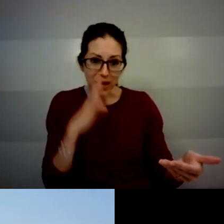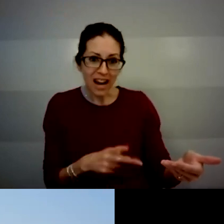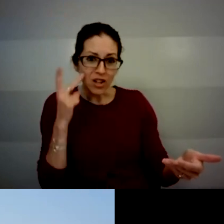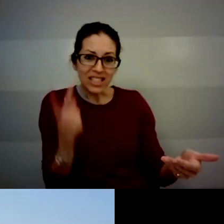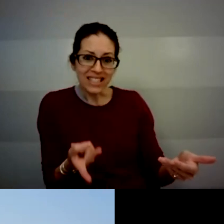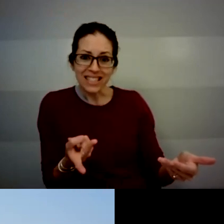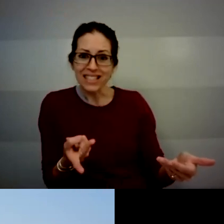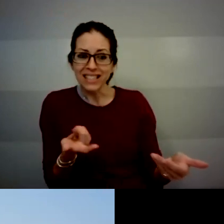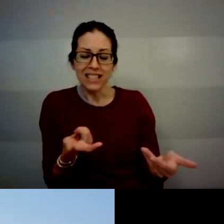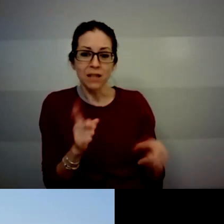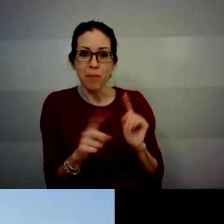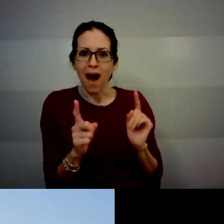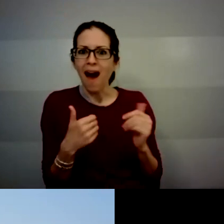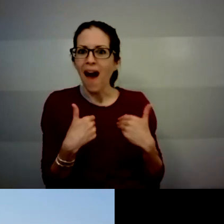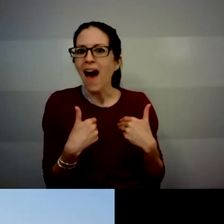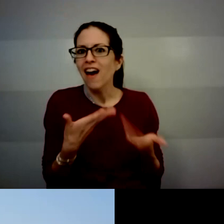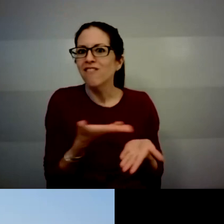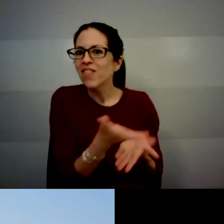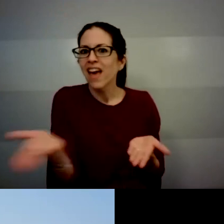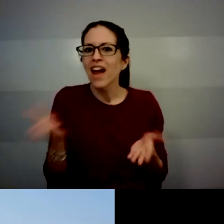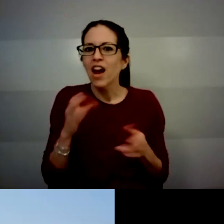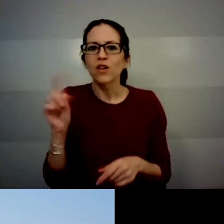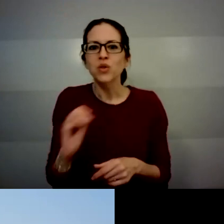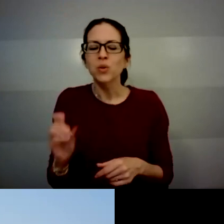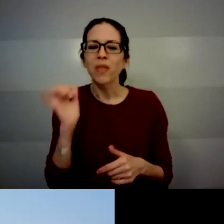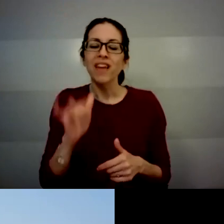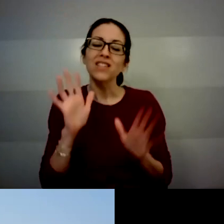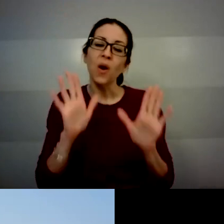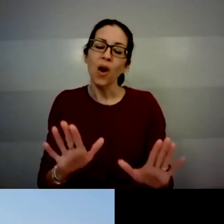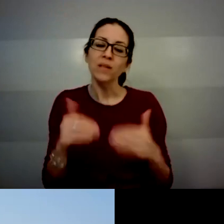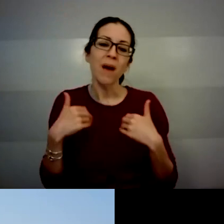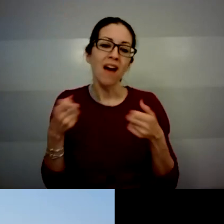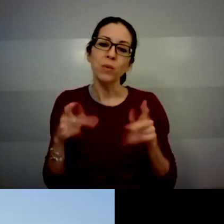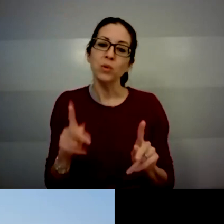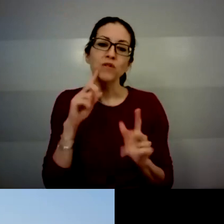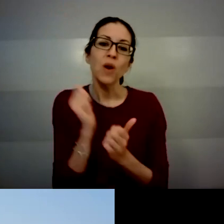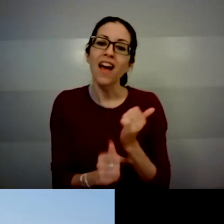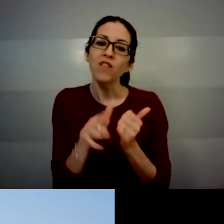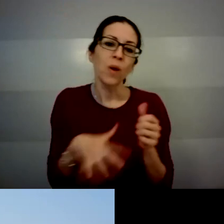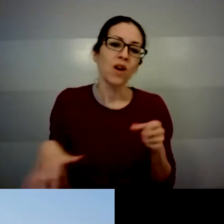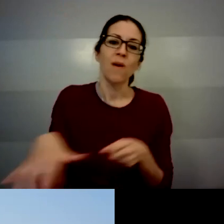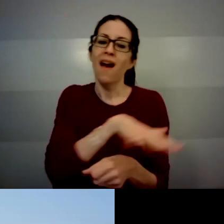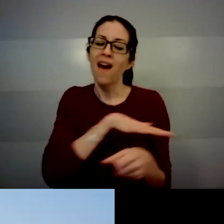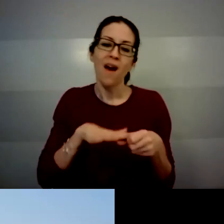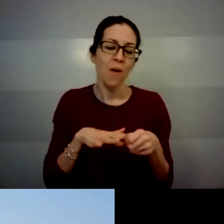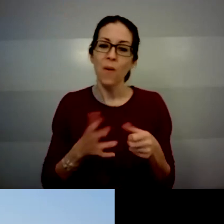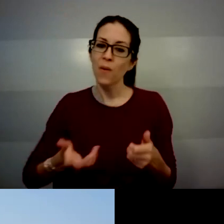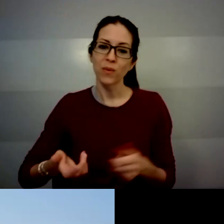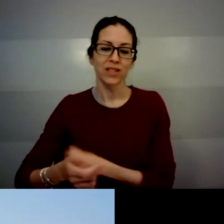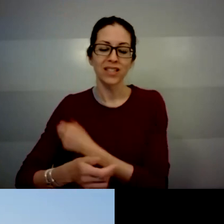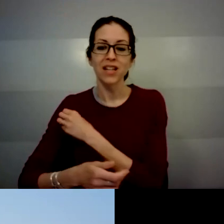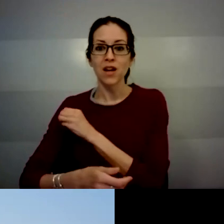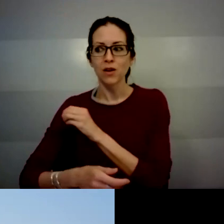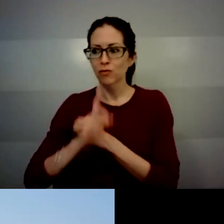in the wild. And I love that the zoo gives that opportunity to everyone that lives in urban areas around the zoo. It's really